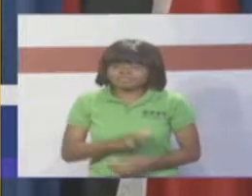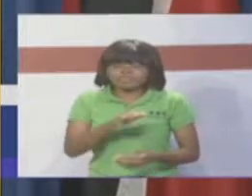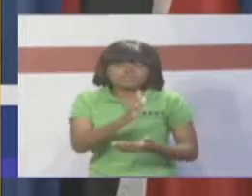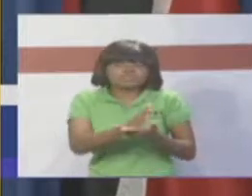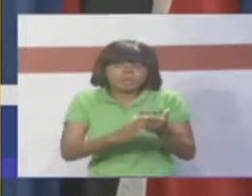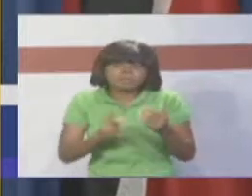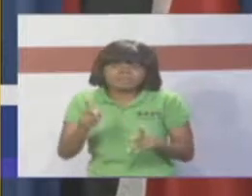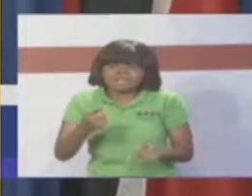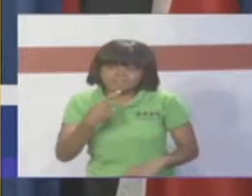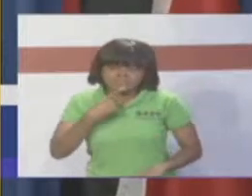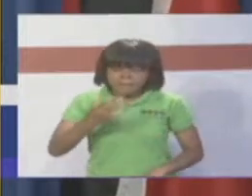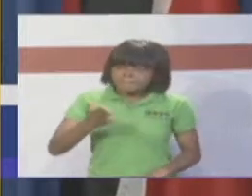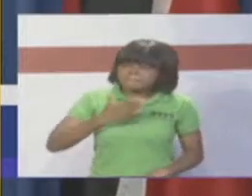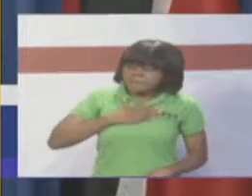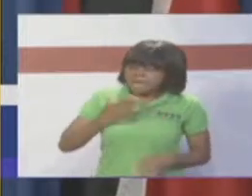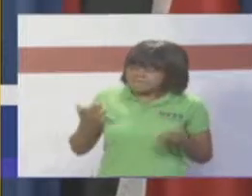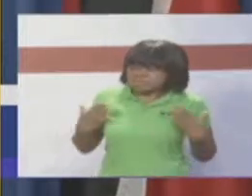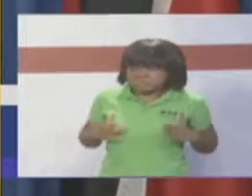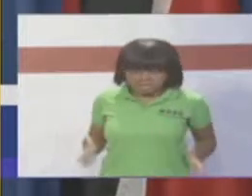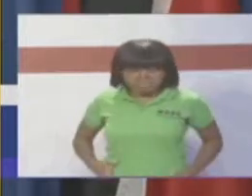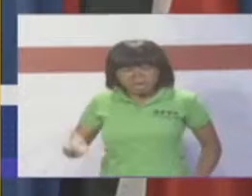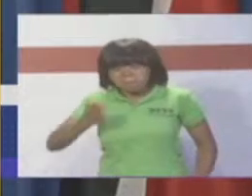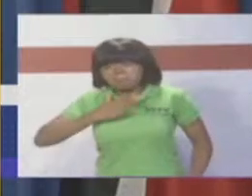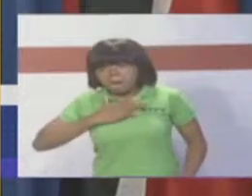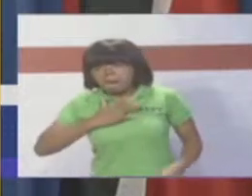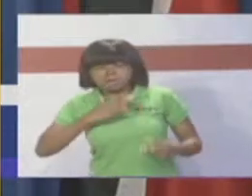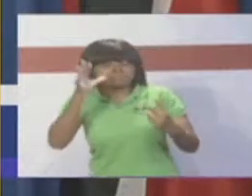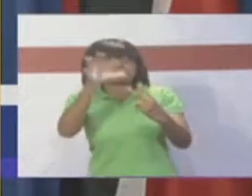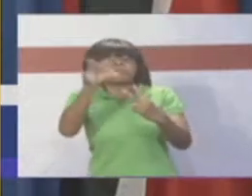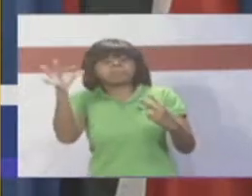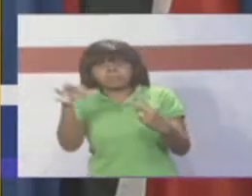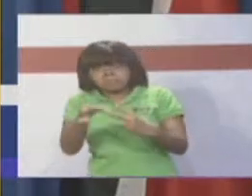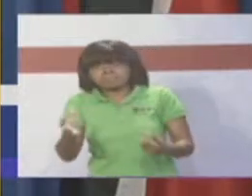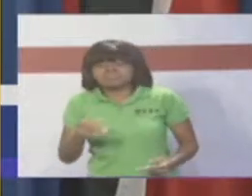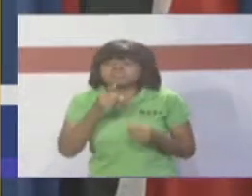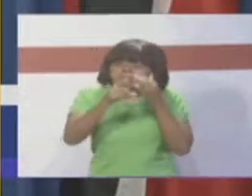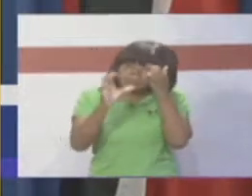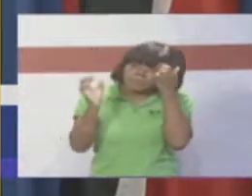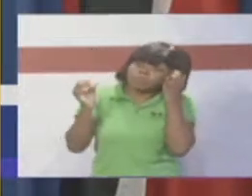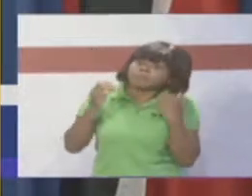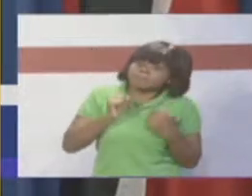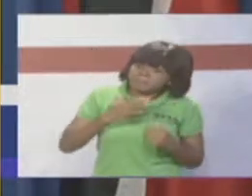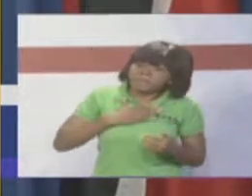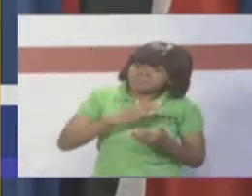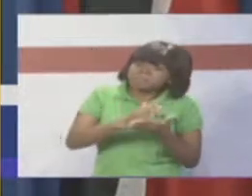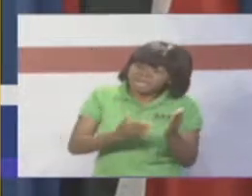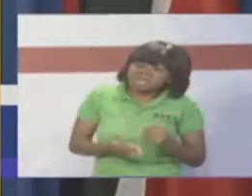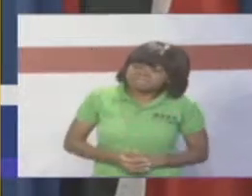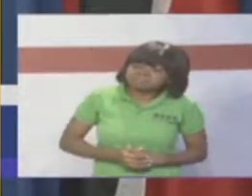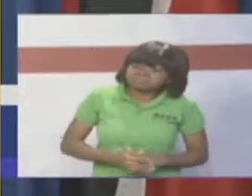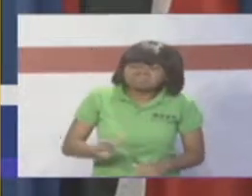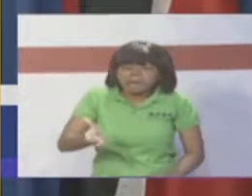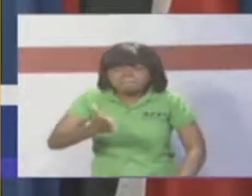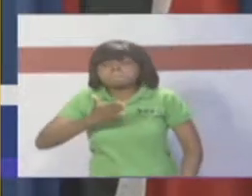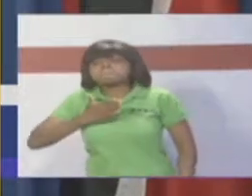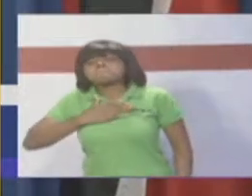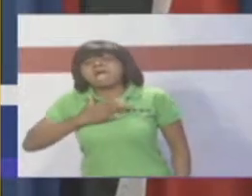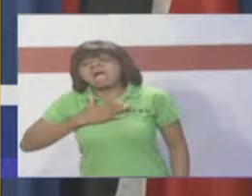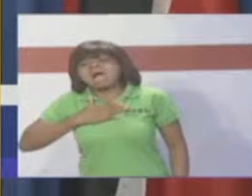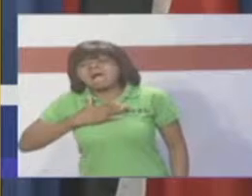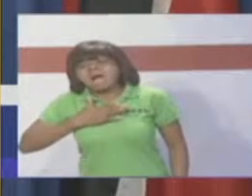a phrase that you should add to that placard, and that phrase is my consequence.